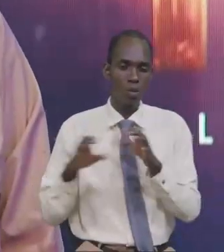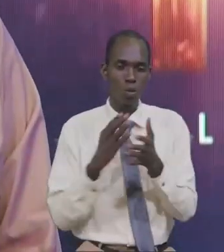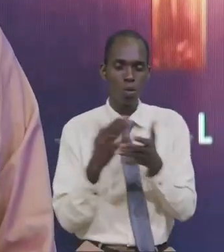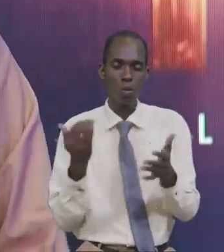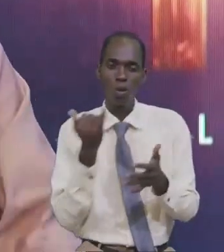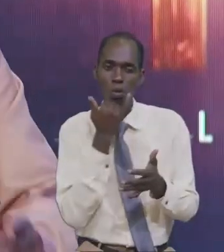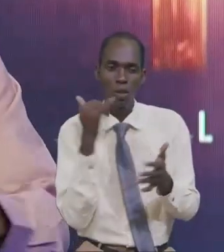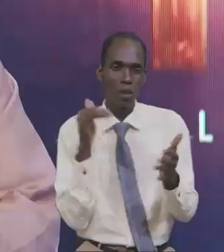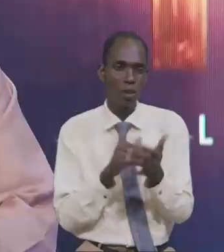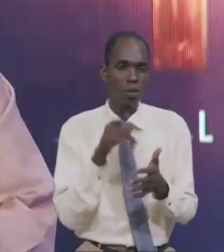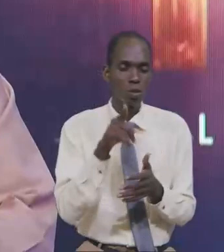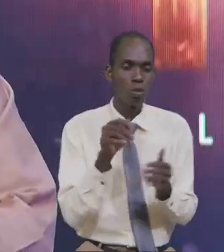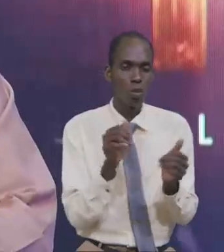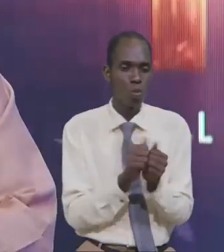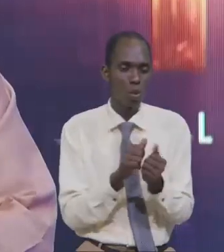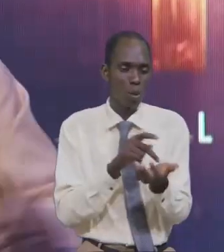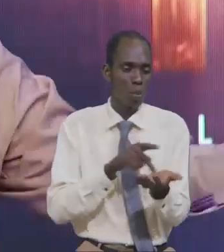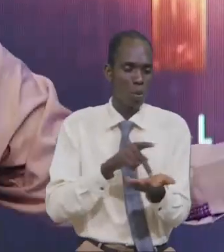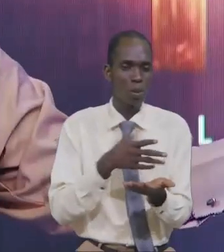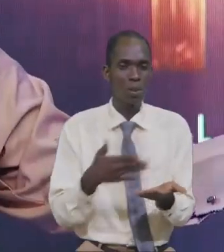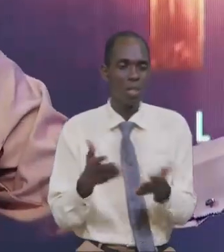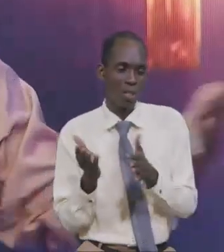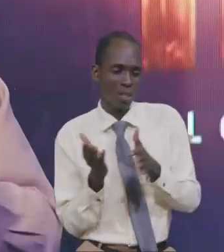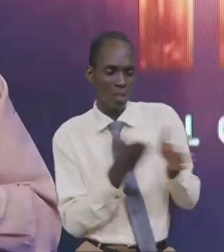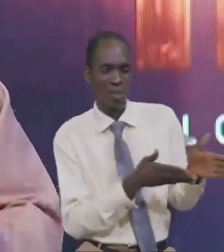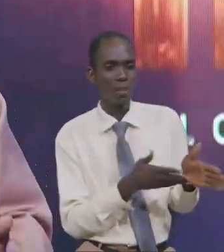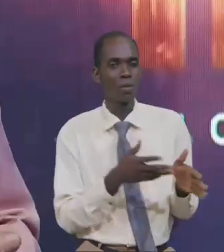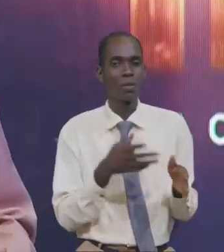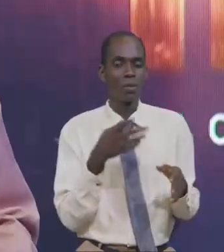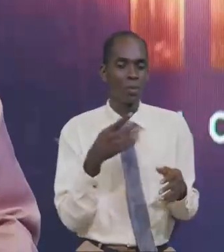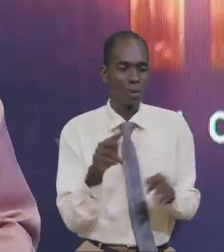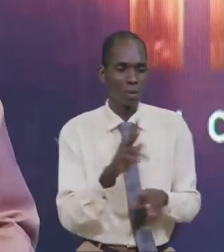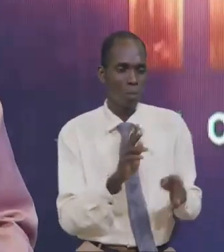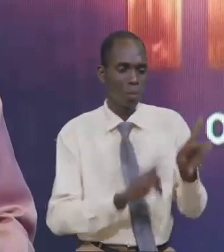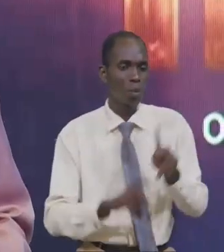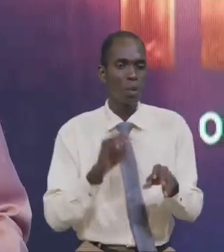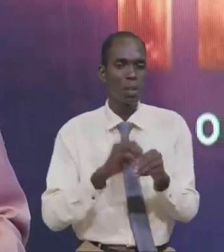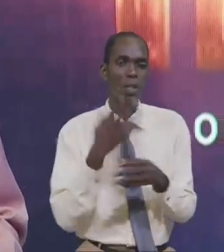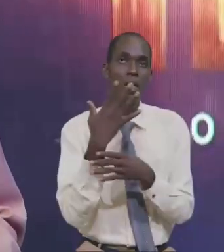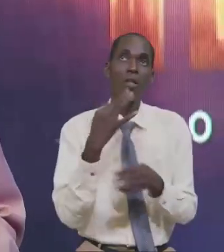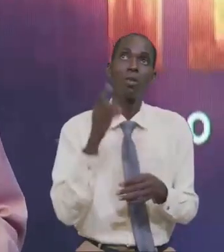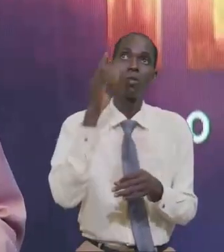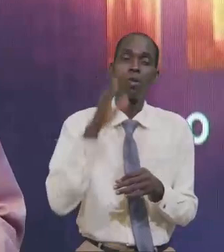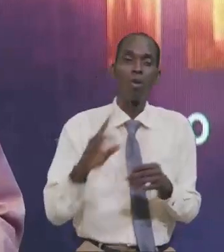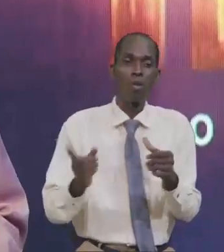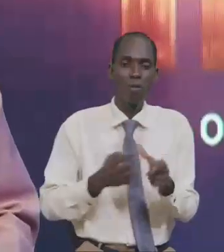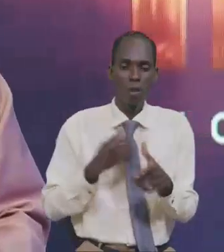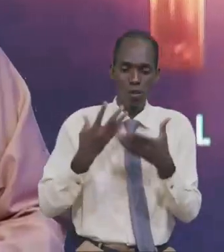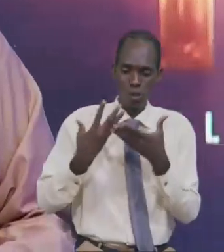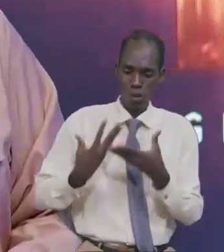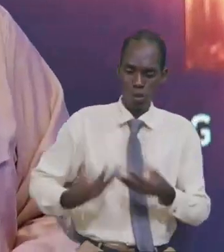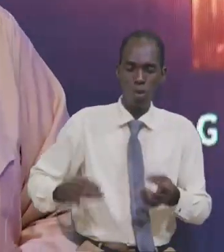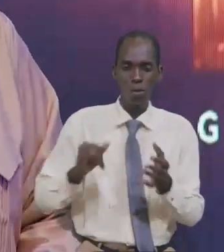with that poison in your system. And become, if you remain alive, you'll become greater than those